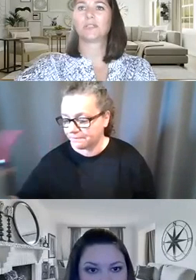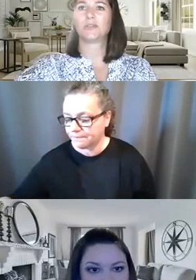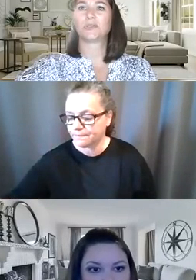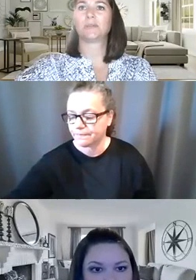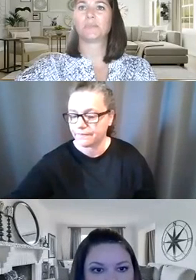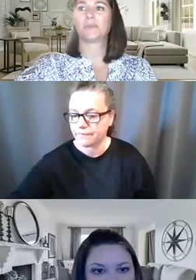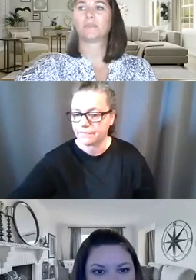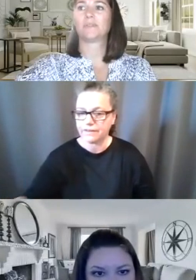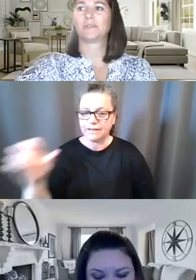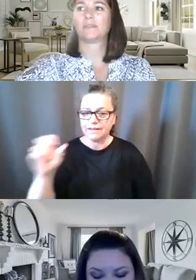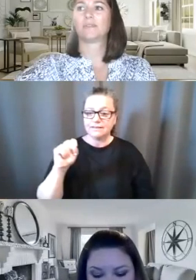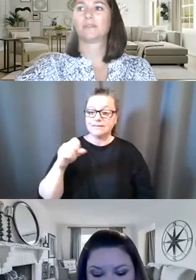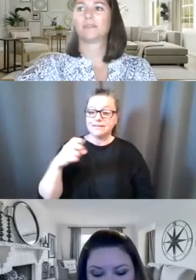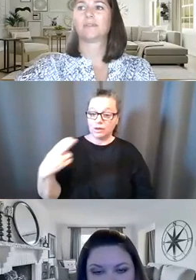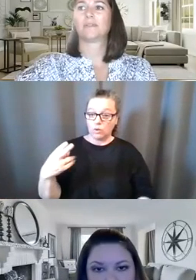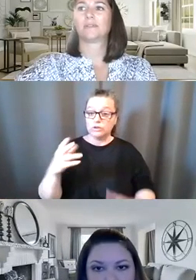Stakeholders, leadership.